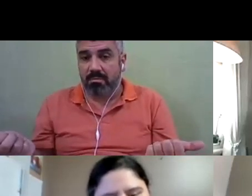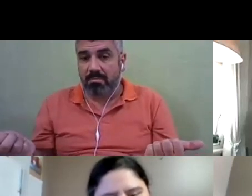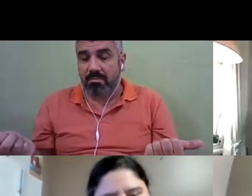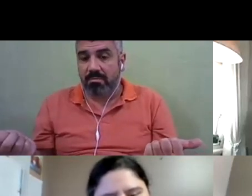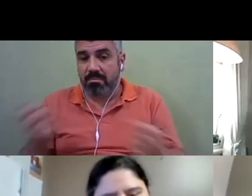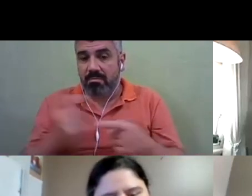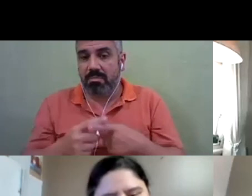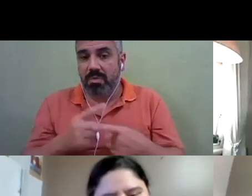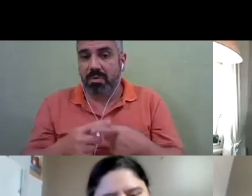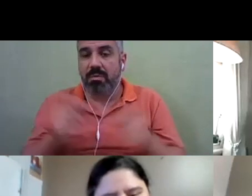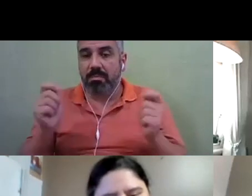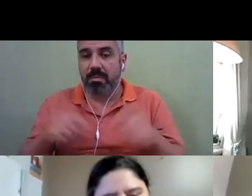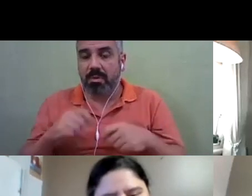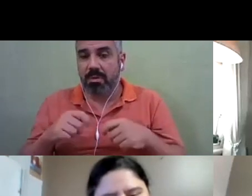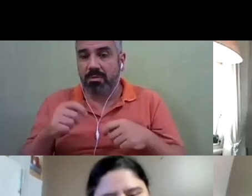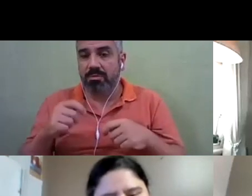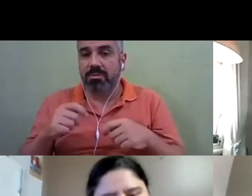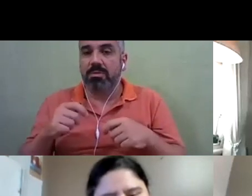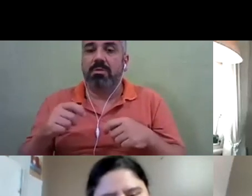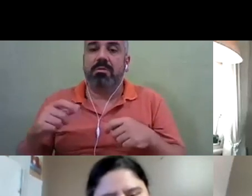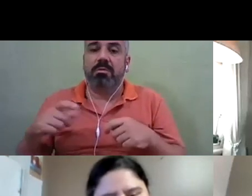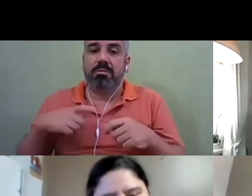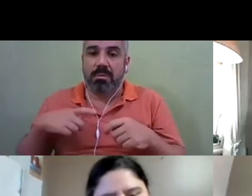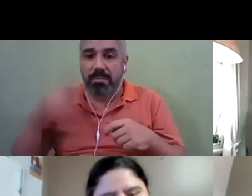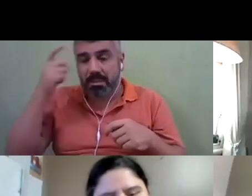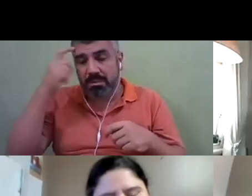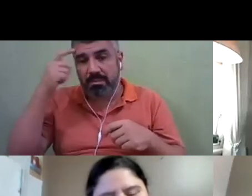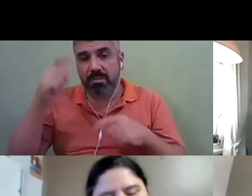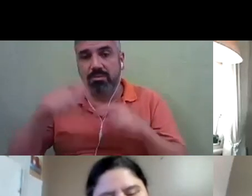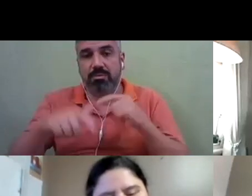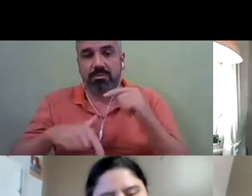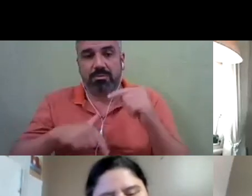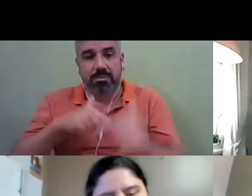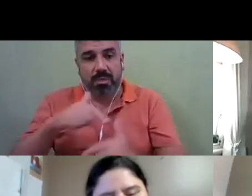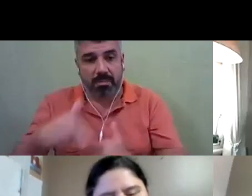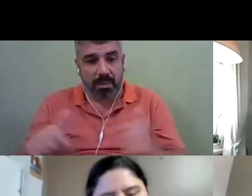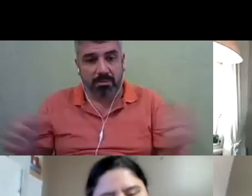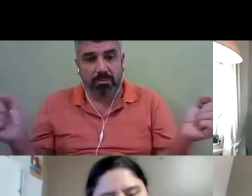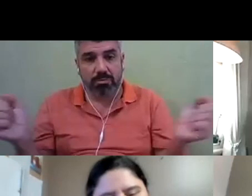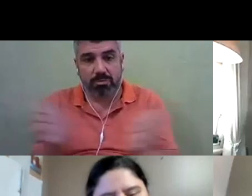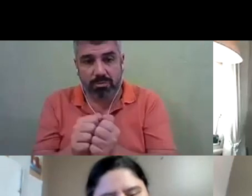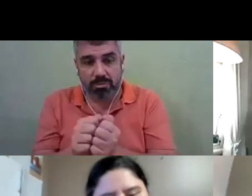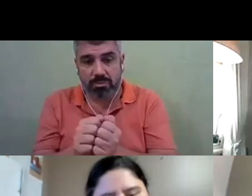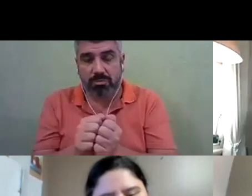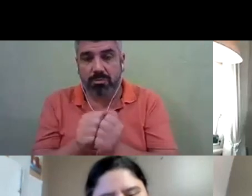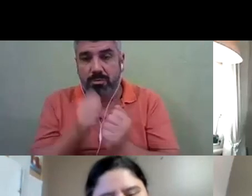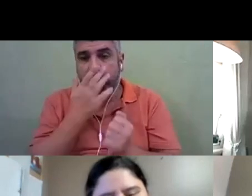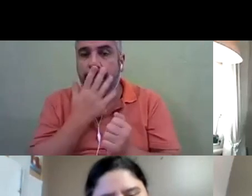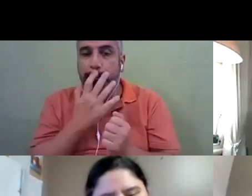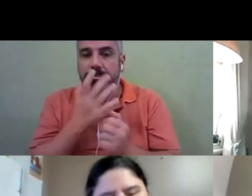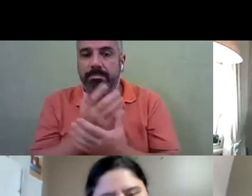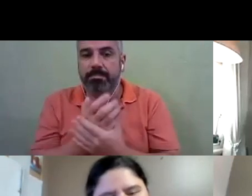a common understanding of our roots, which our roots are hundreds of years old. We didn't just make up these